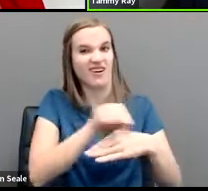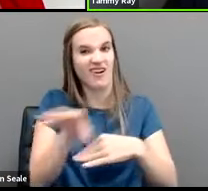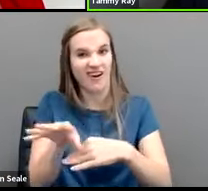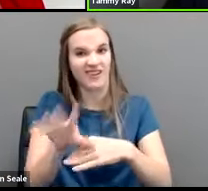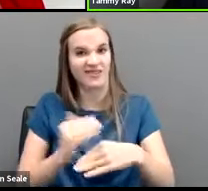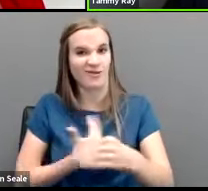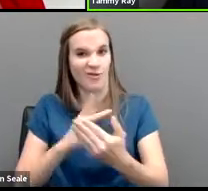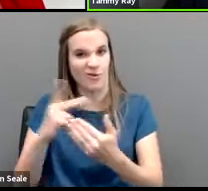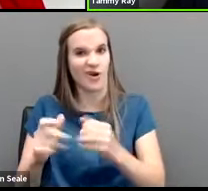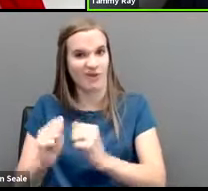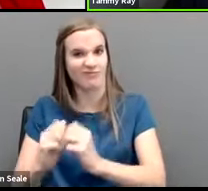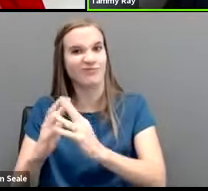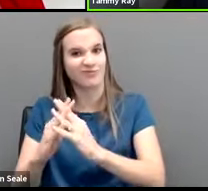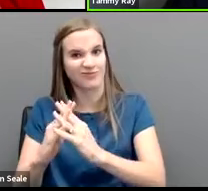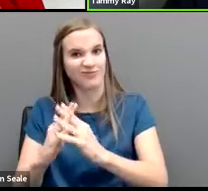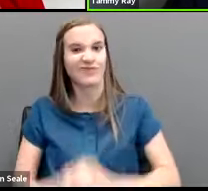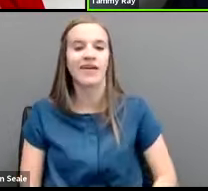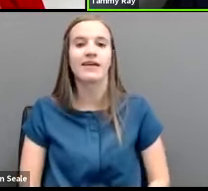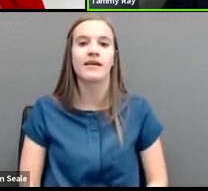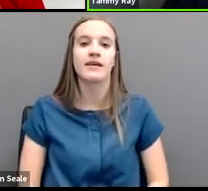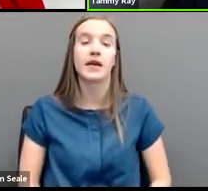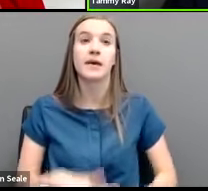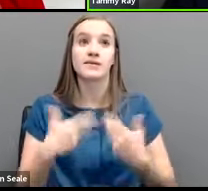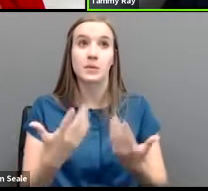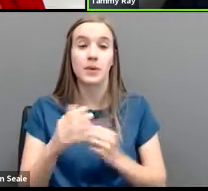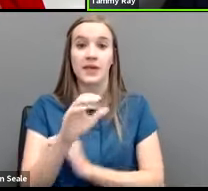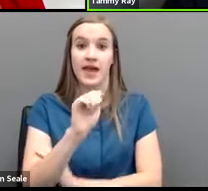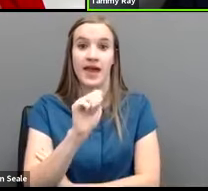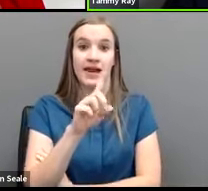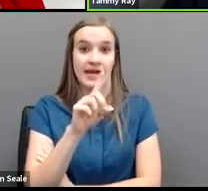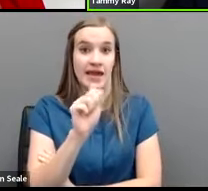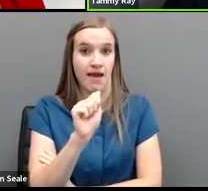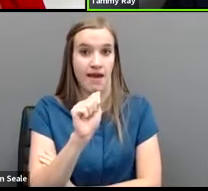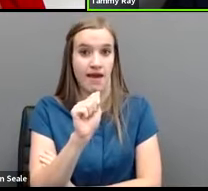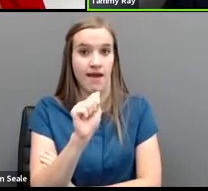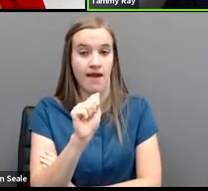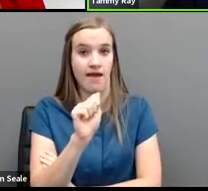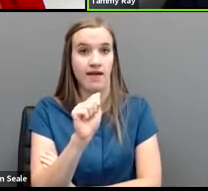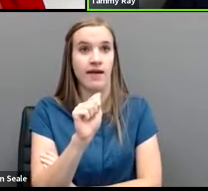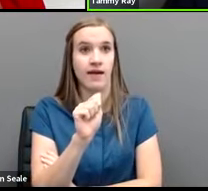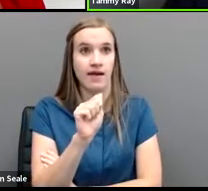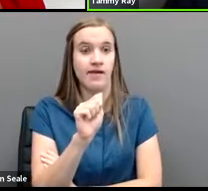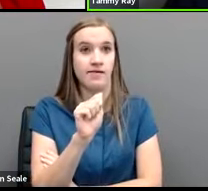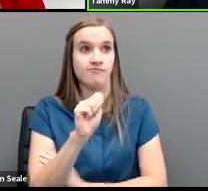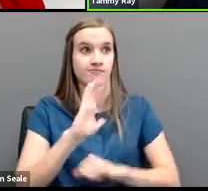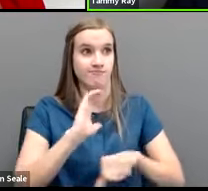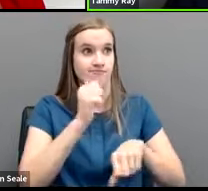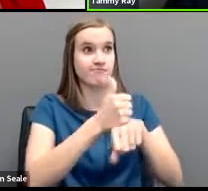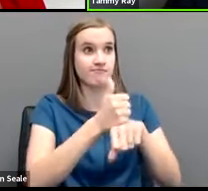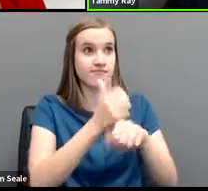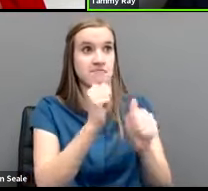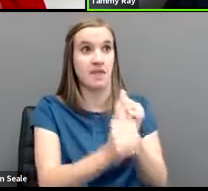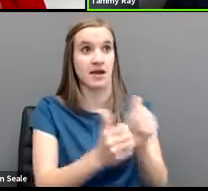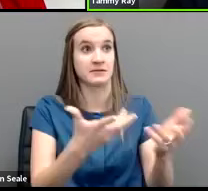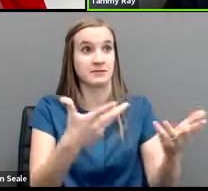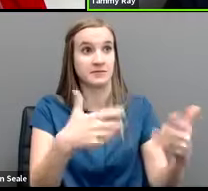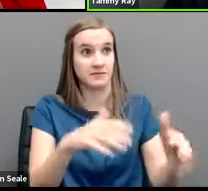really what opened my eyes about the ADA was having the wonderful